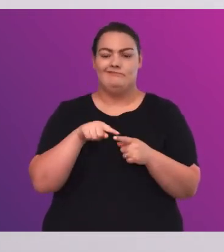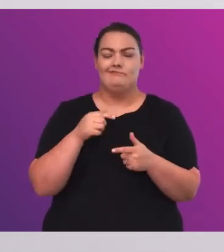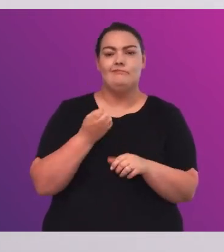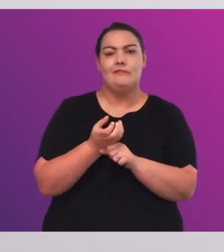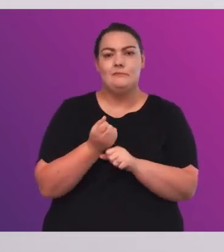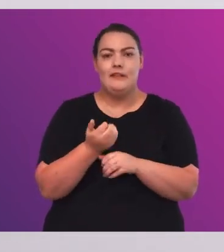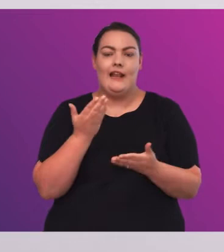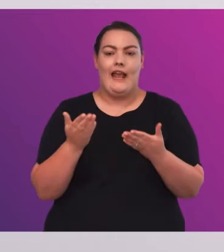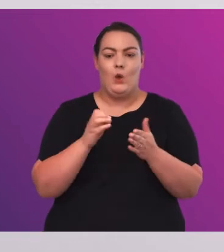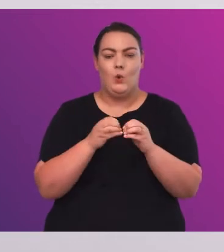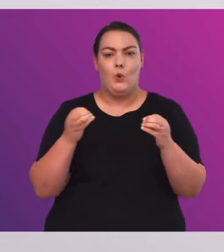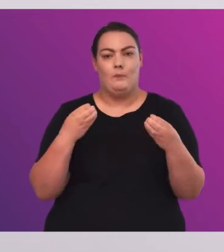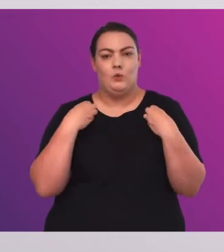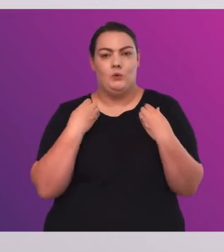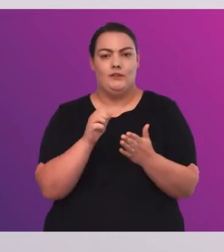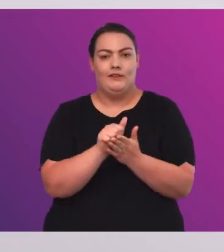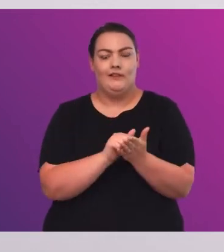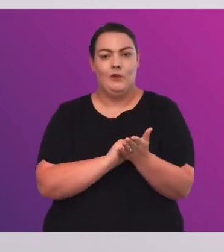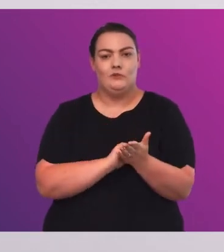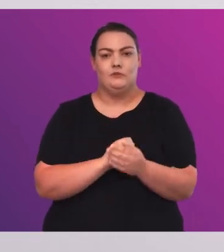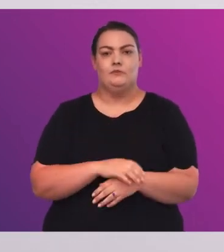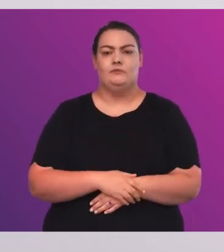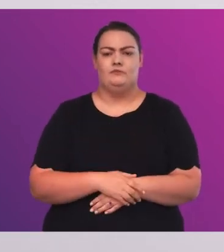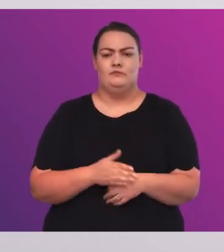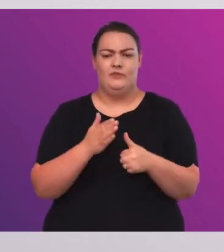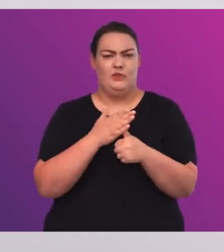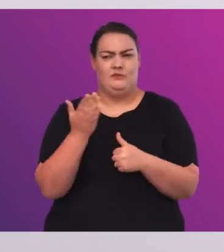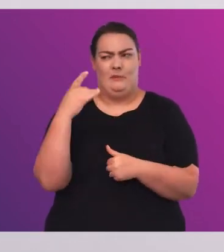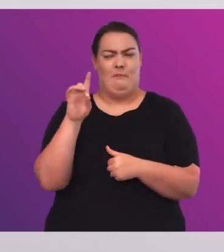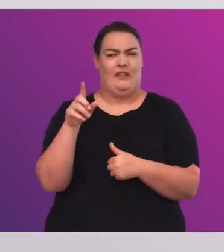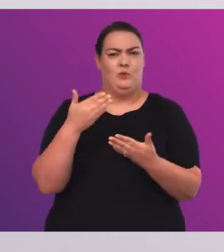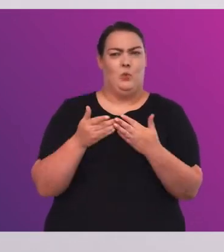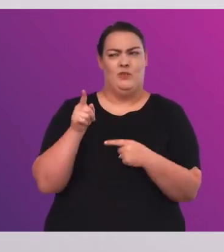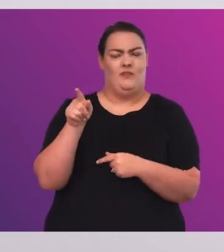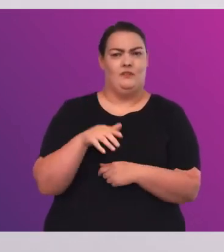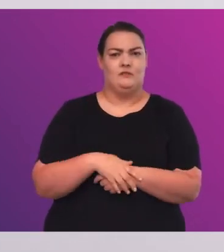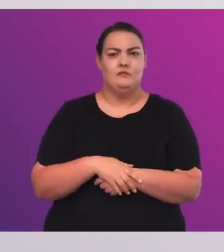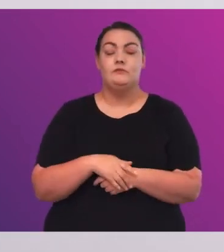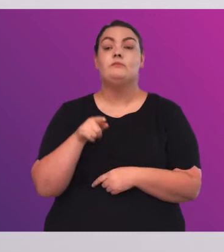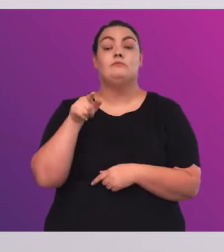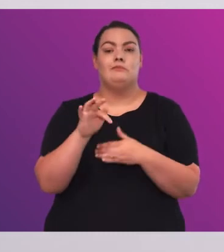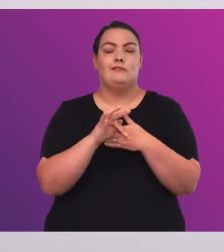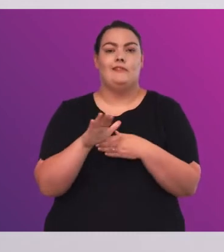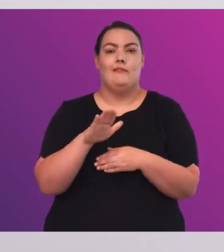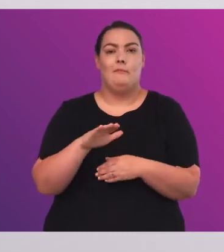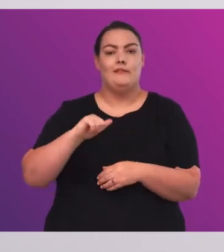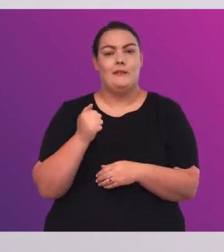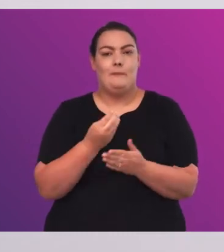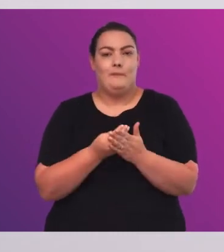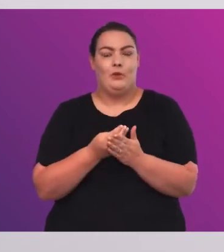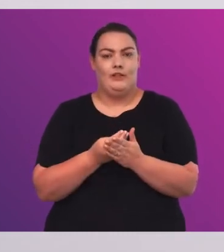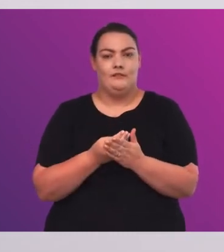bank account. First of all, let's look at what a bank is. A bank is a safe place to keep your